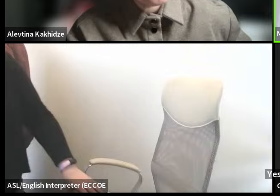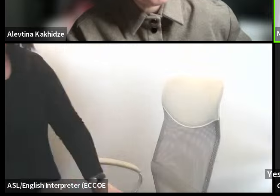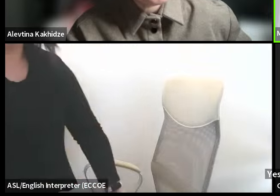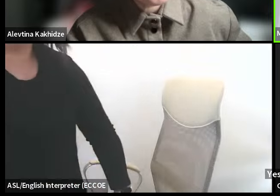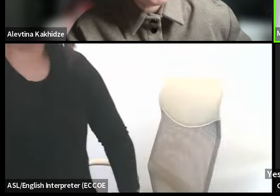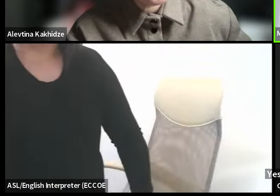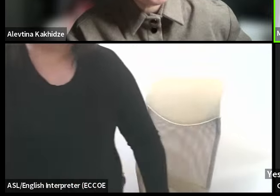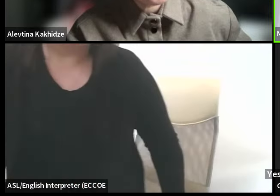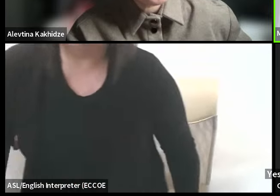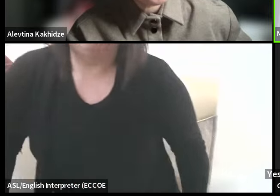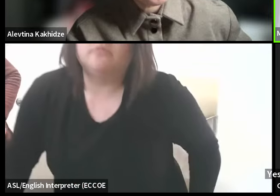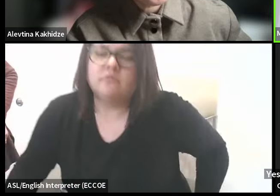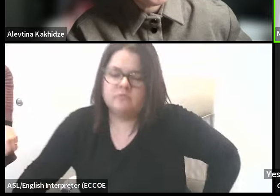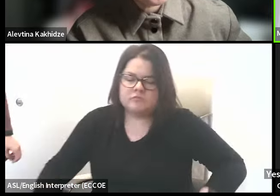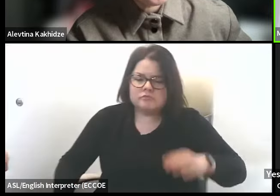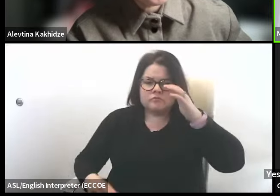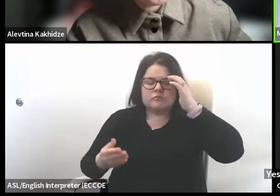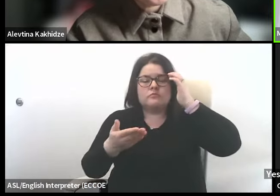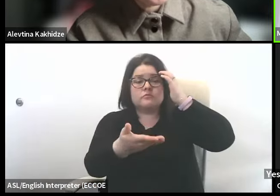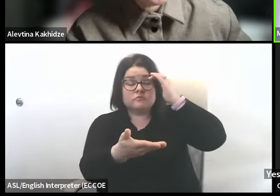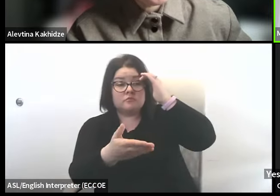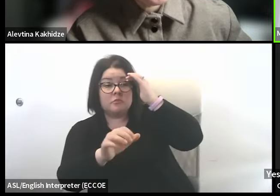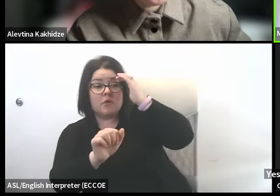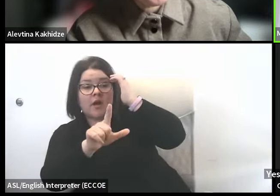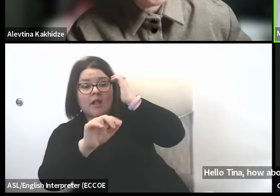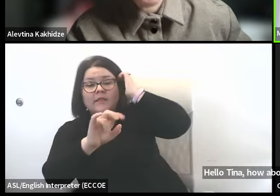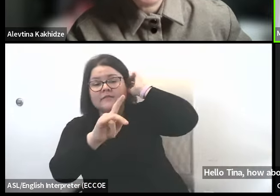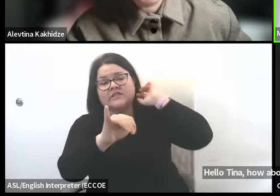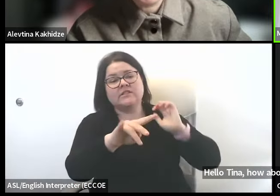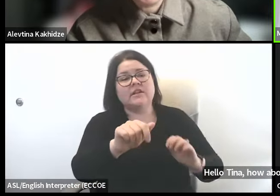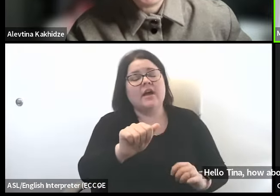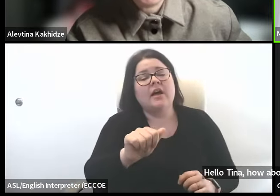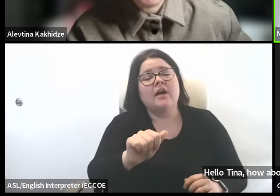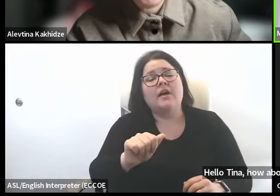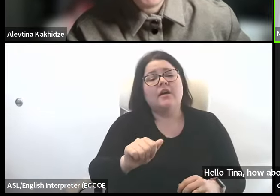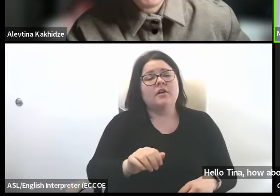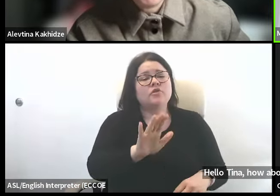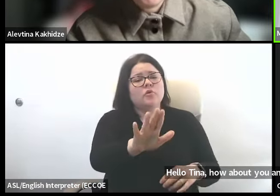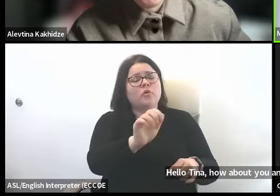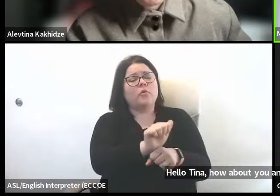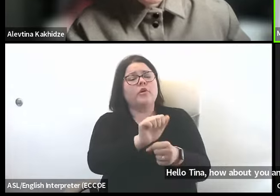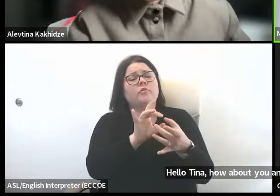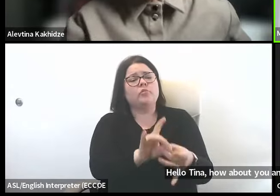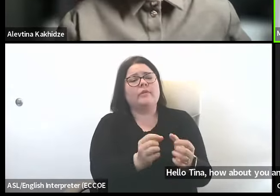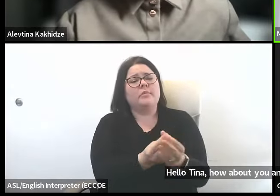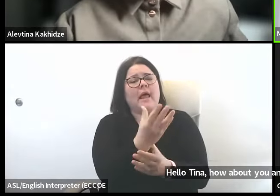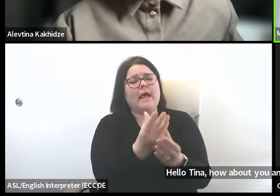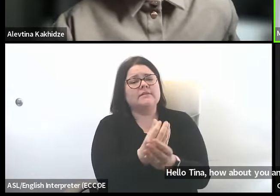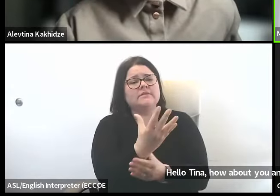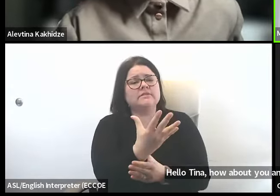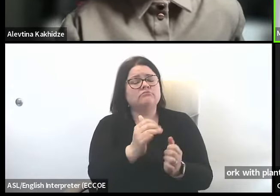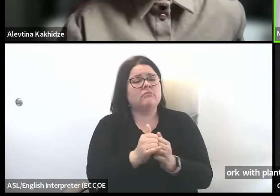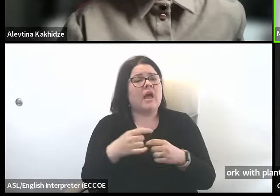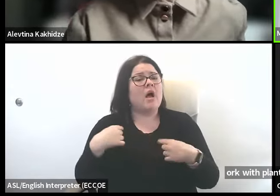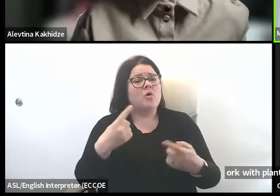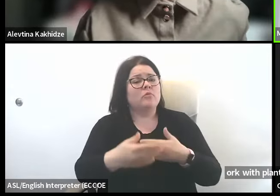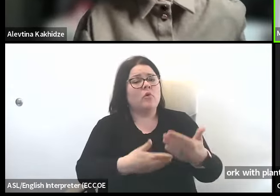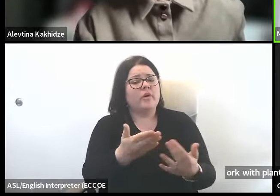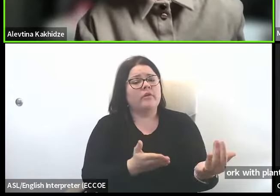Alevtina, how about you and your plants? How your work with plants is going through the